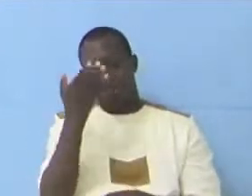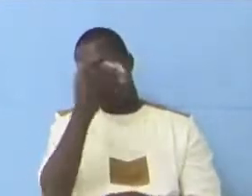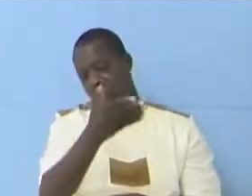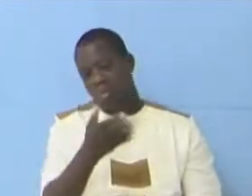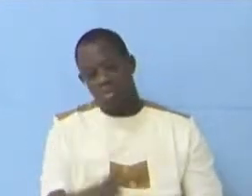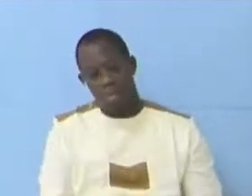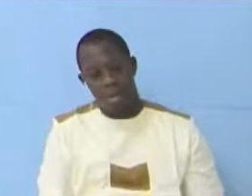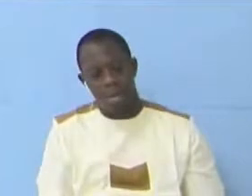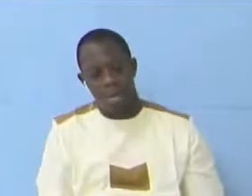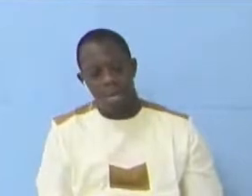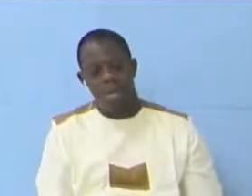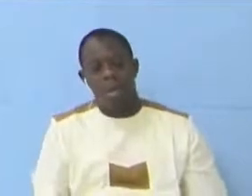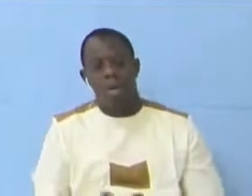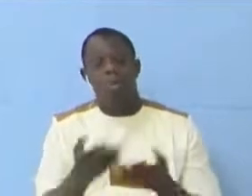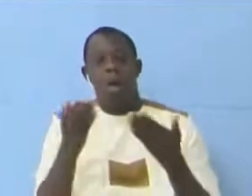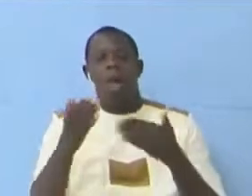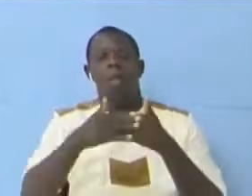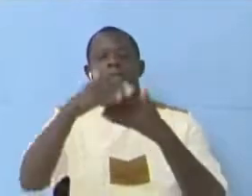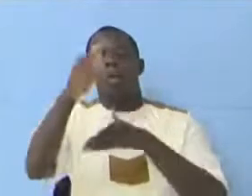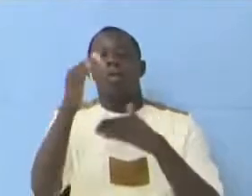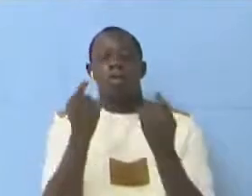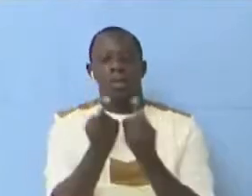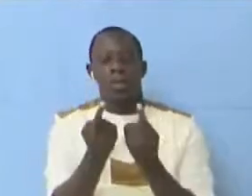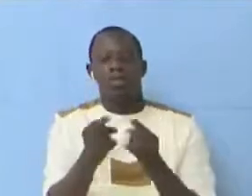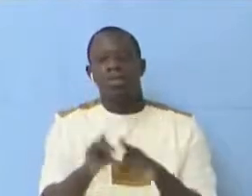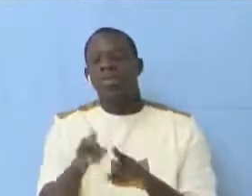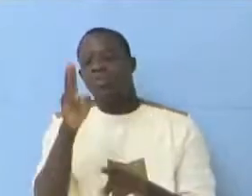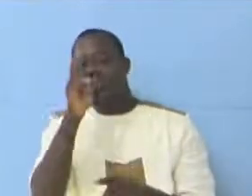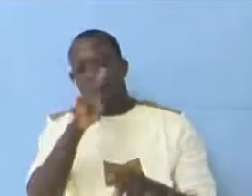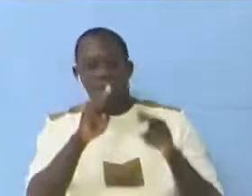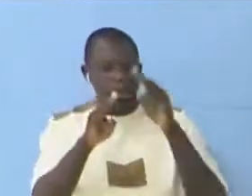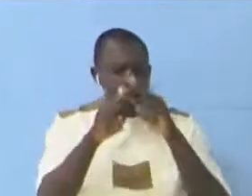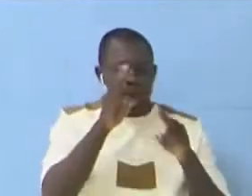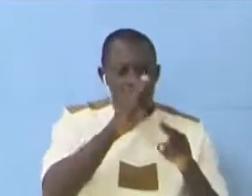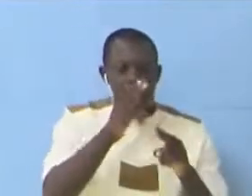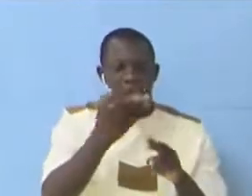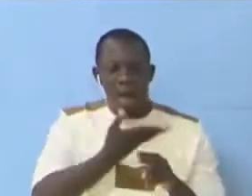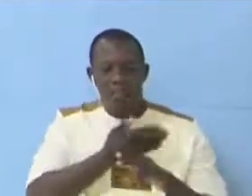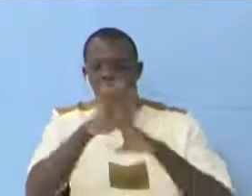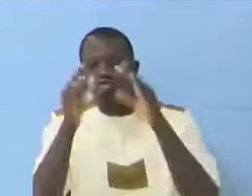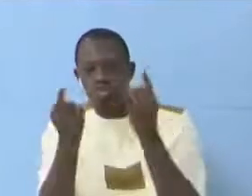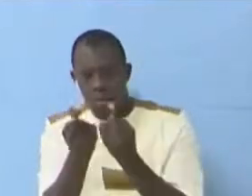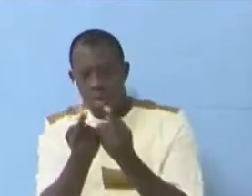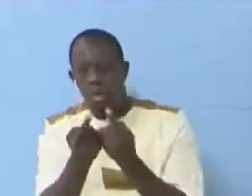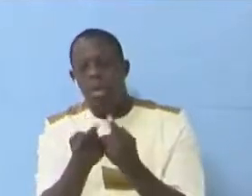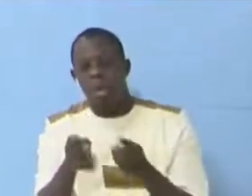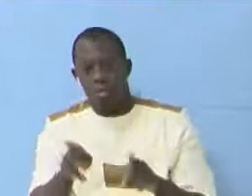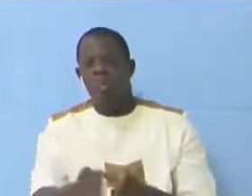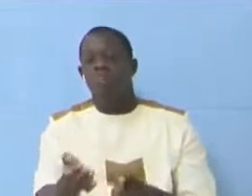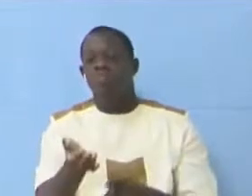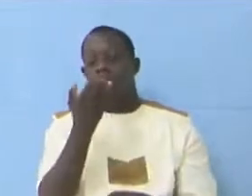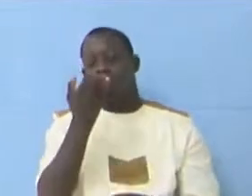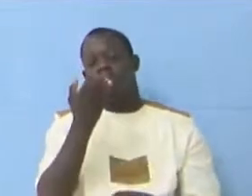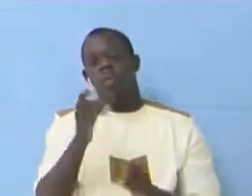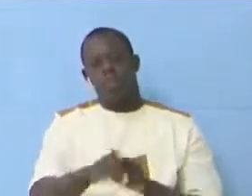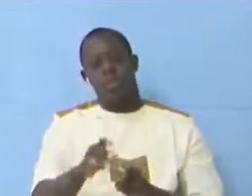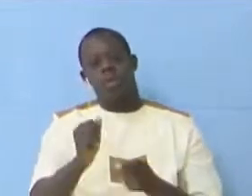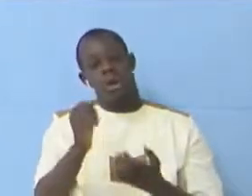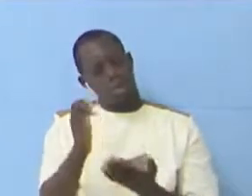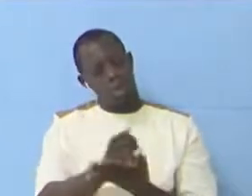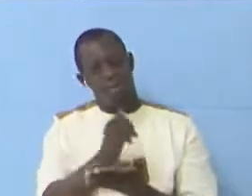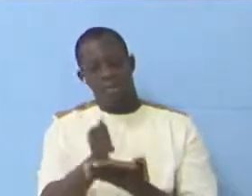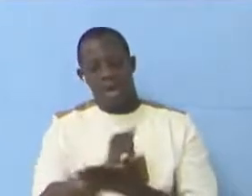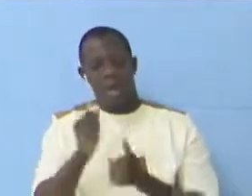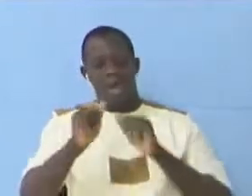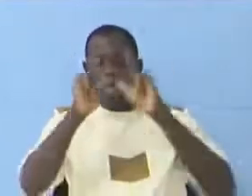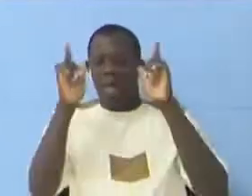the prison. li ci ëpp yëpp dañ daan jéem luñ mun ba fexe ñu am luñ lekk pour mun a dunda. They were trying all their best